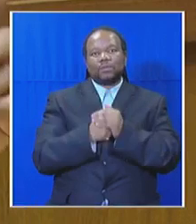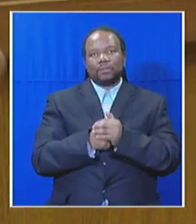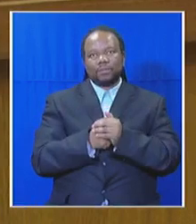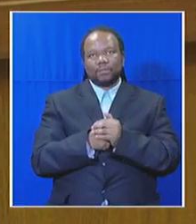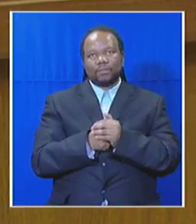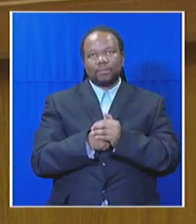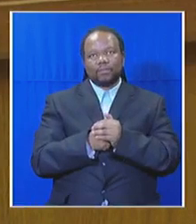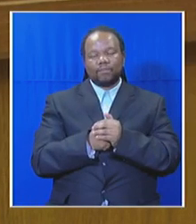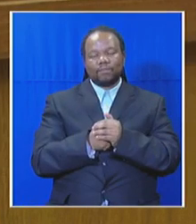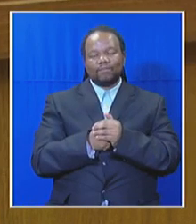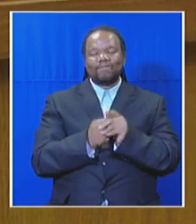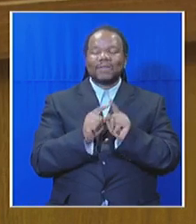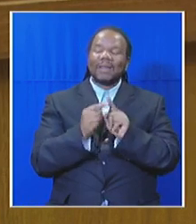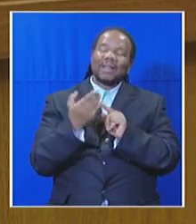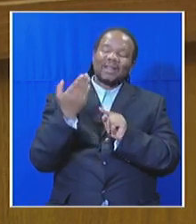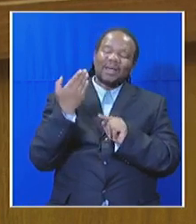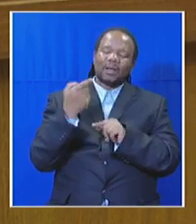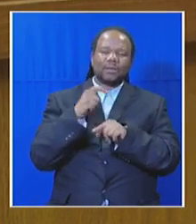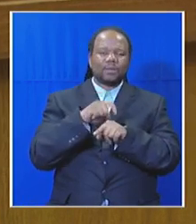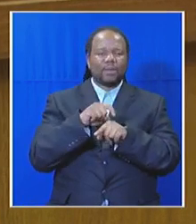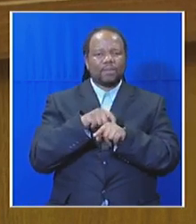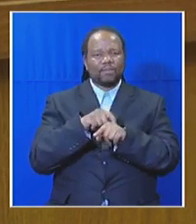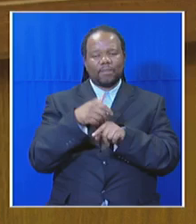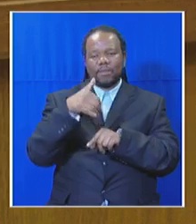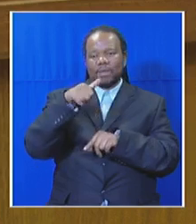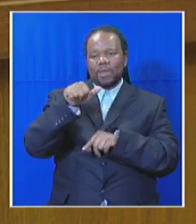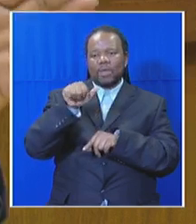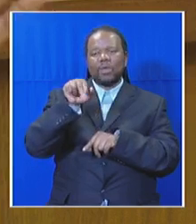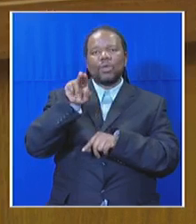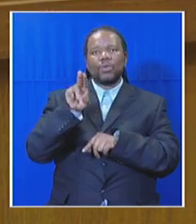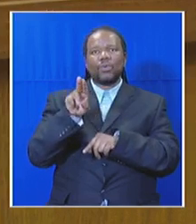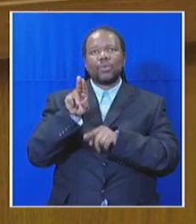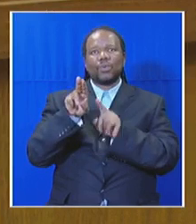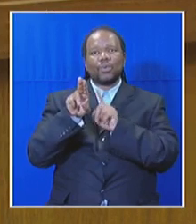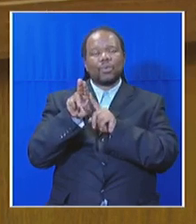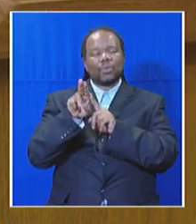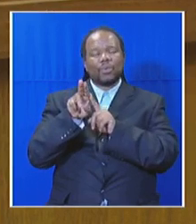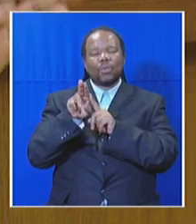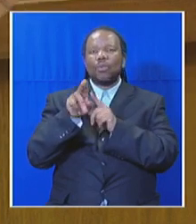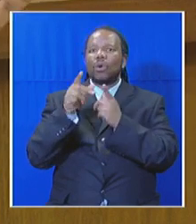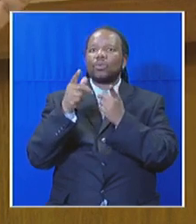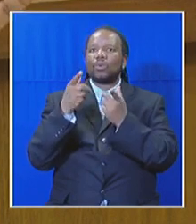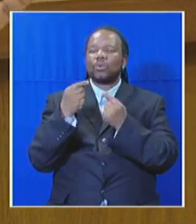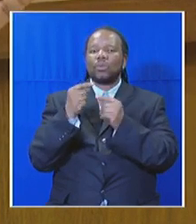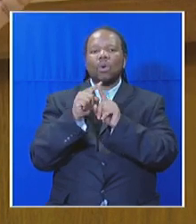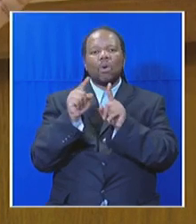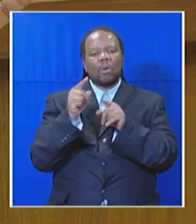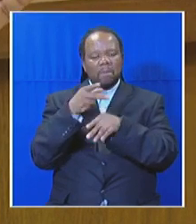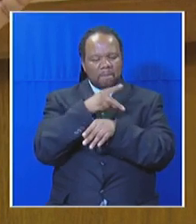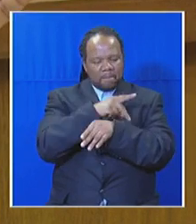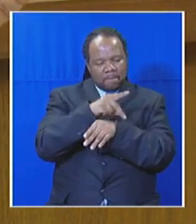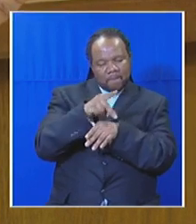At that time, AU had worked out a roadmap